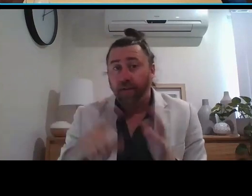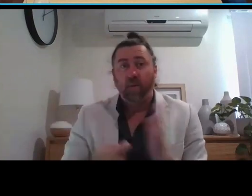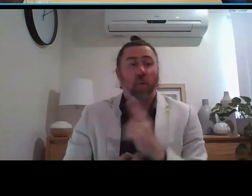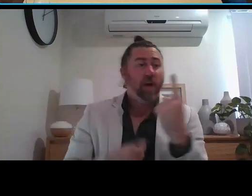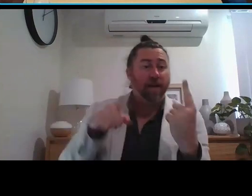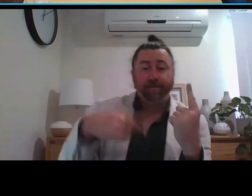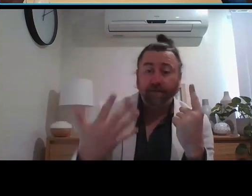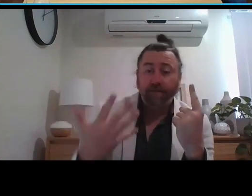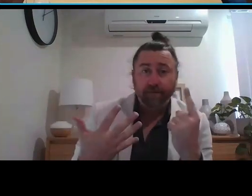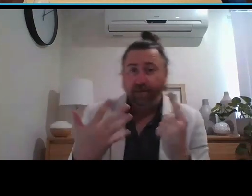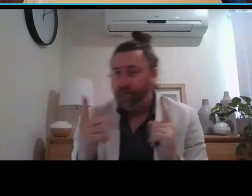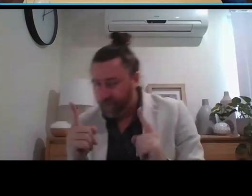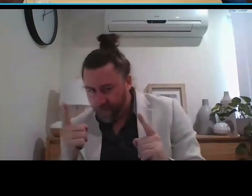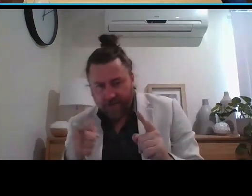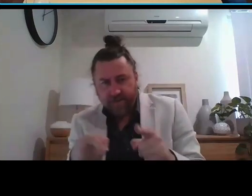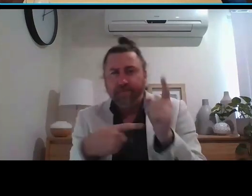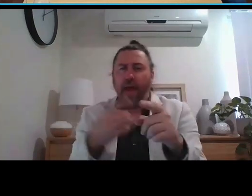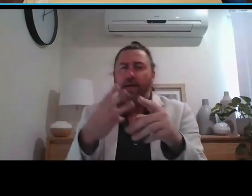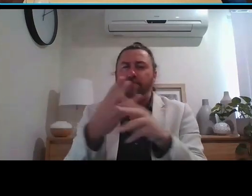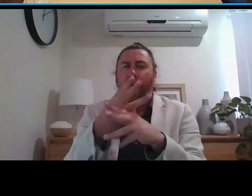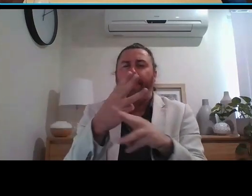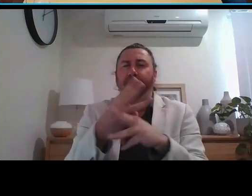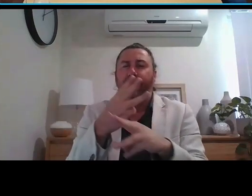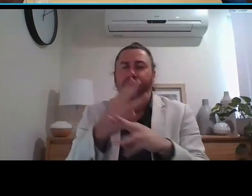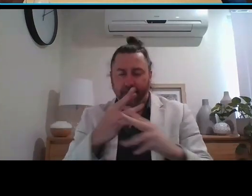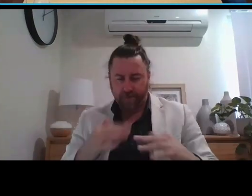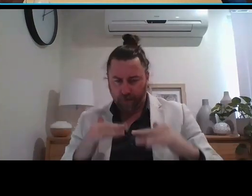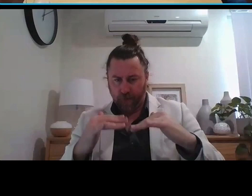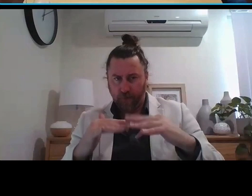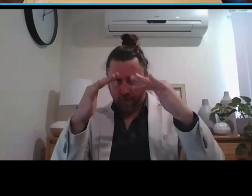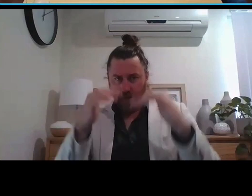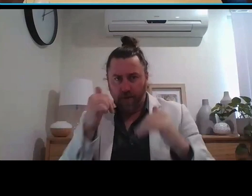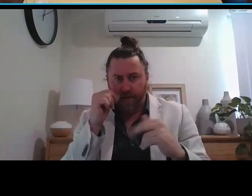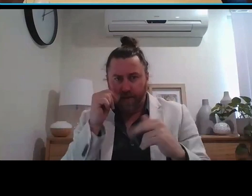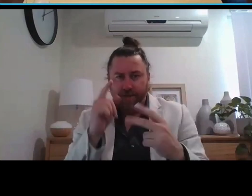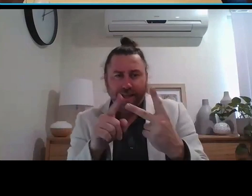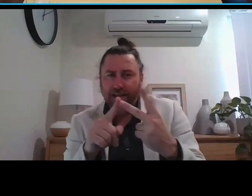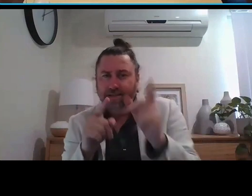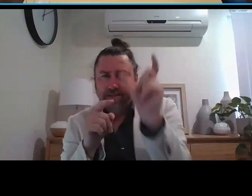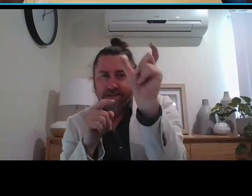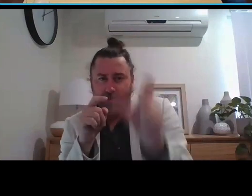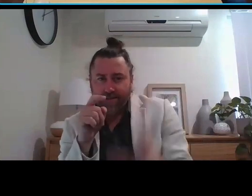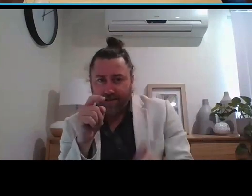is allocated based on the thresholds shown under number 2 on the screen.